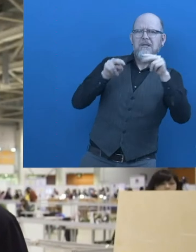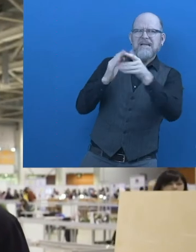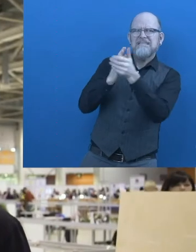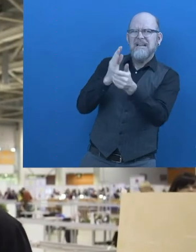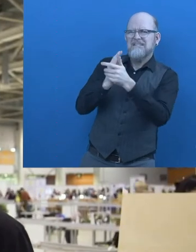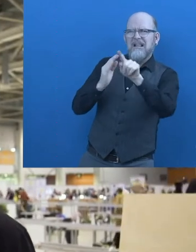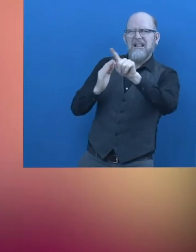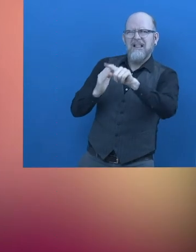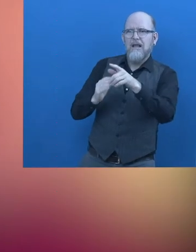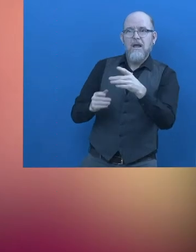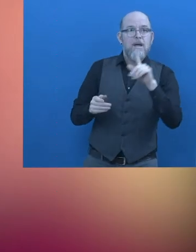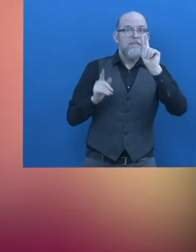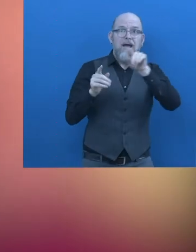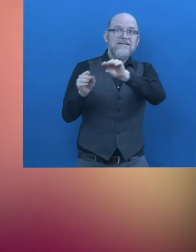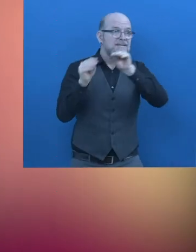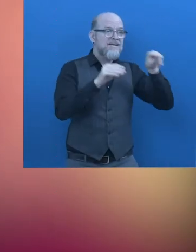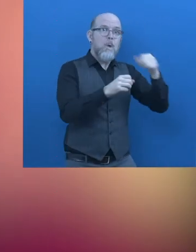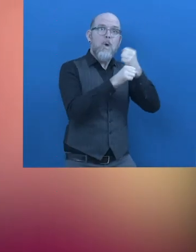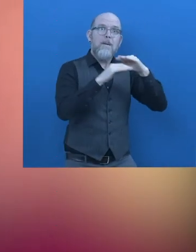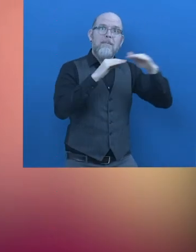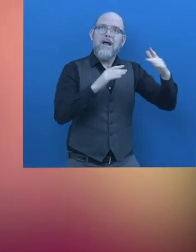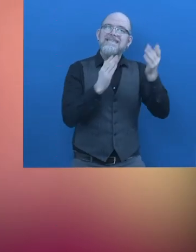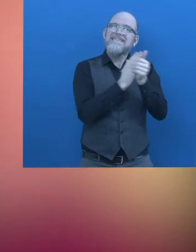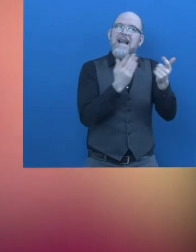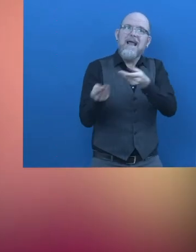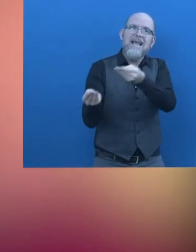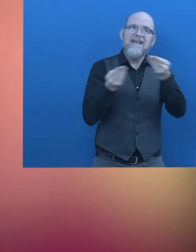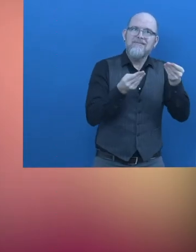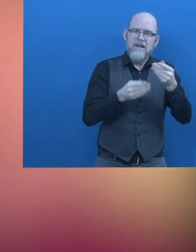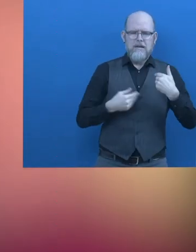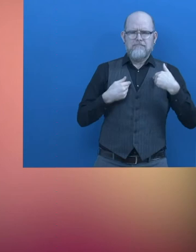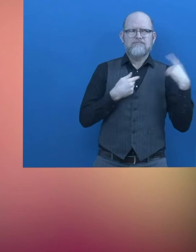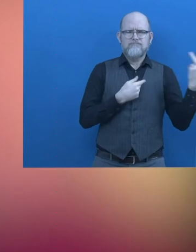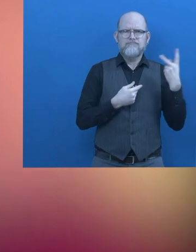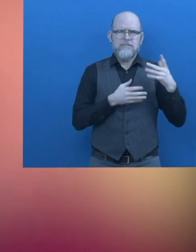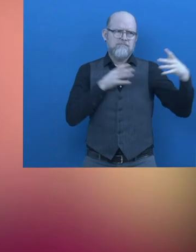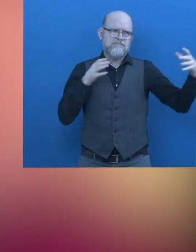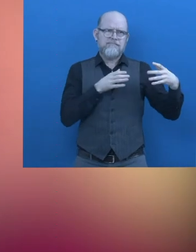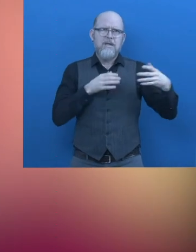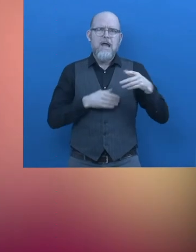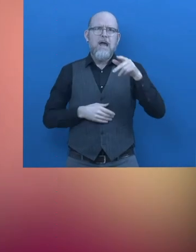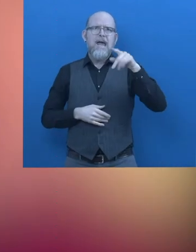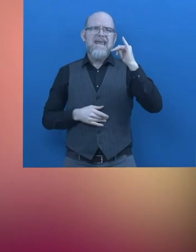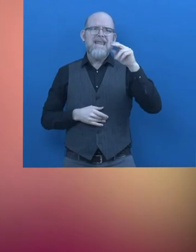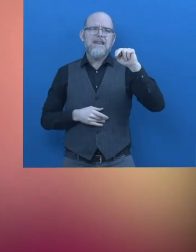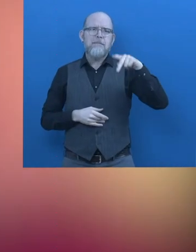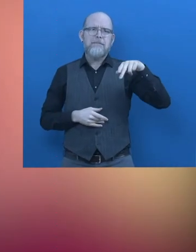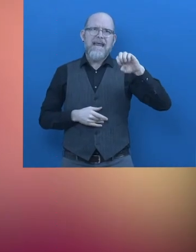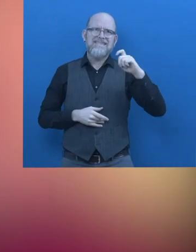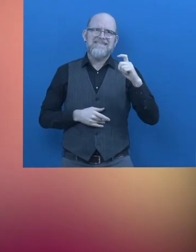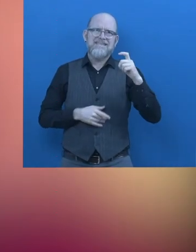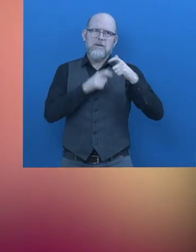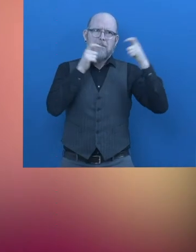market. That's why we have chosen Abylimpics movement to be our strategic partner, because it shares our